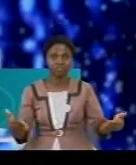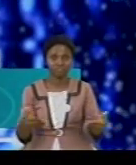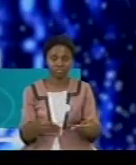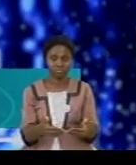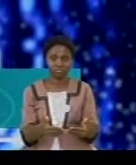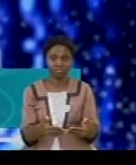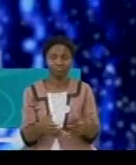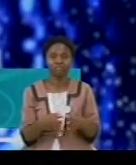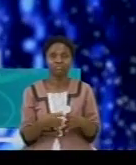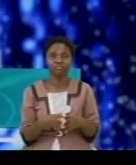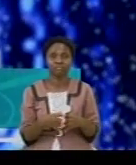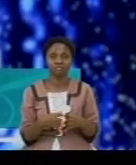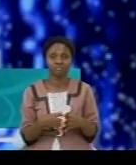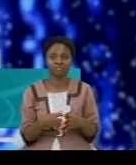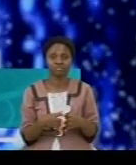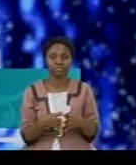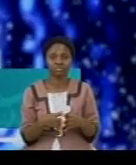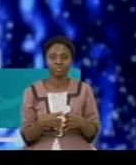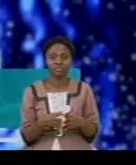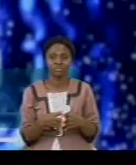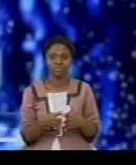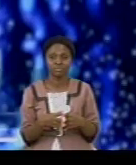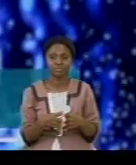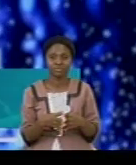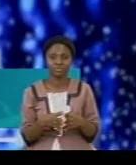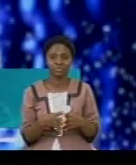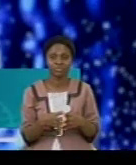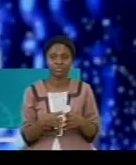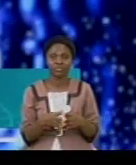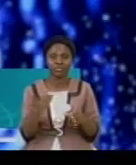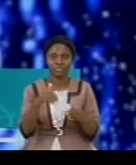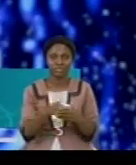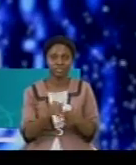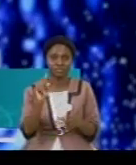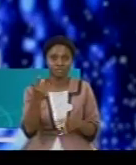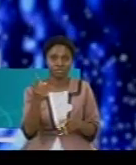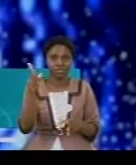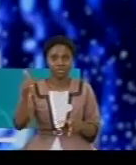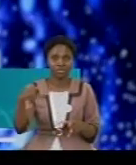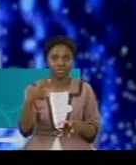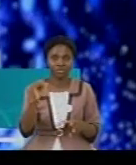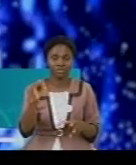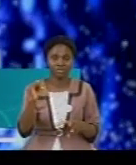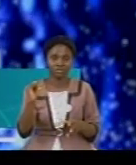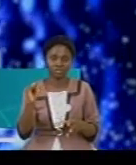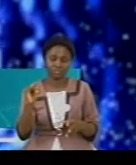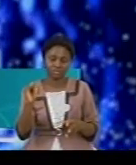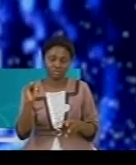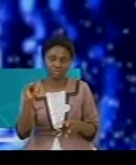kingdom citizens. In that Philippians again, chapter 3, verse 20.